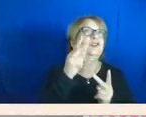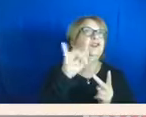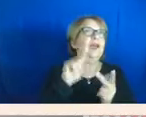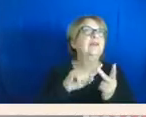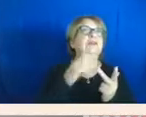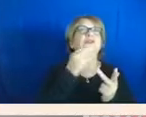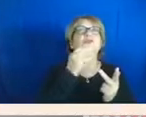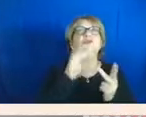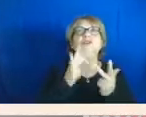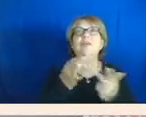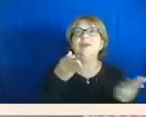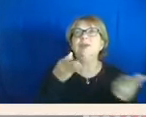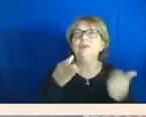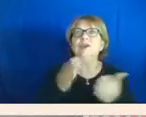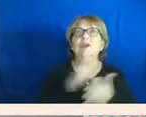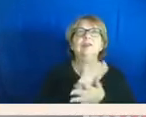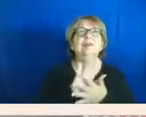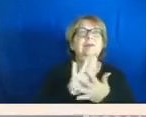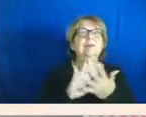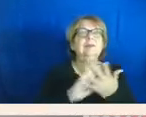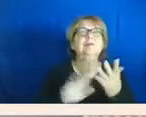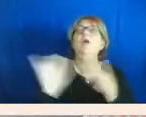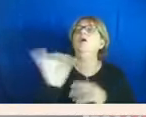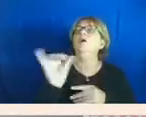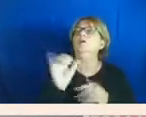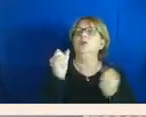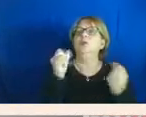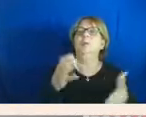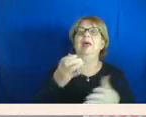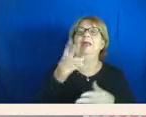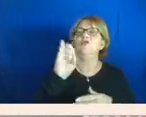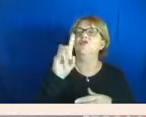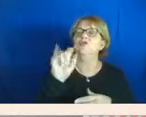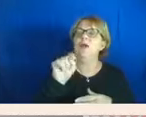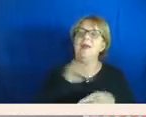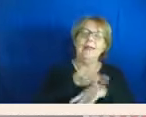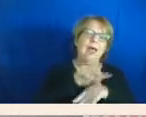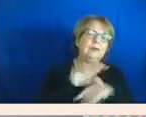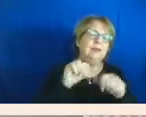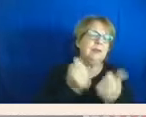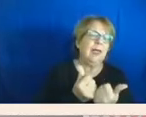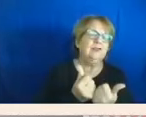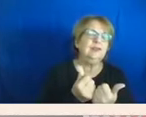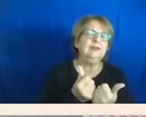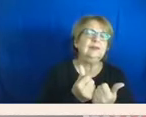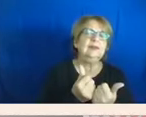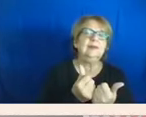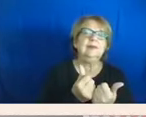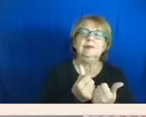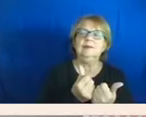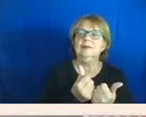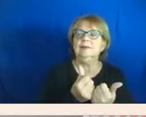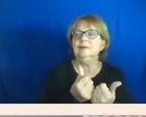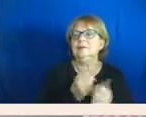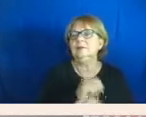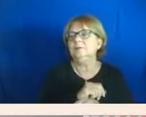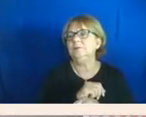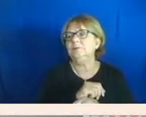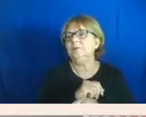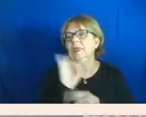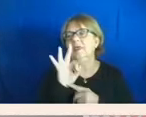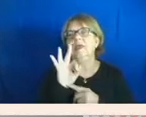Also, there are many credit counseling agencies in many agencies, and if you're